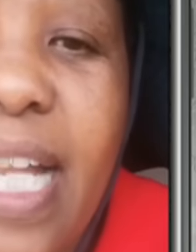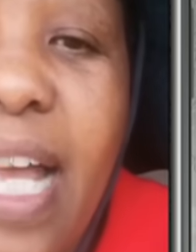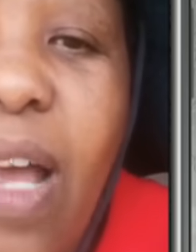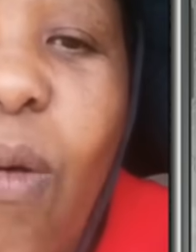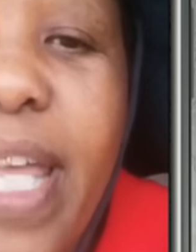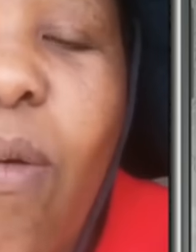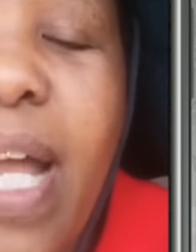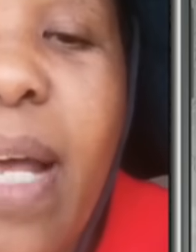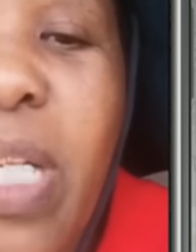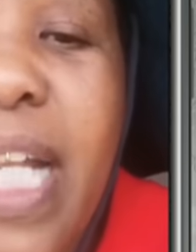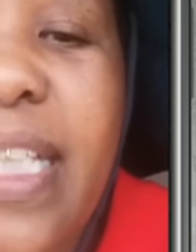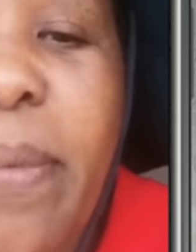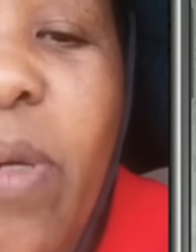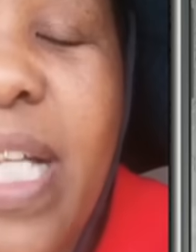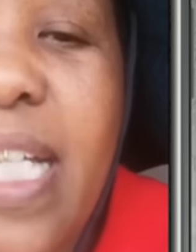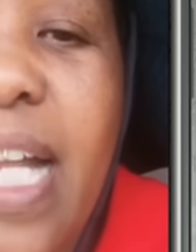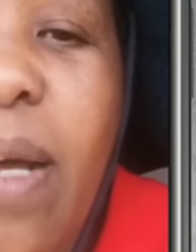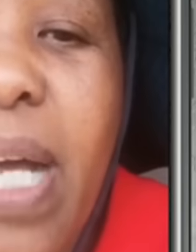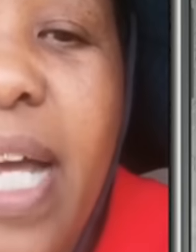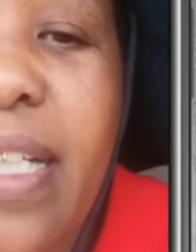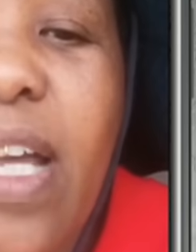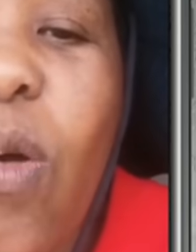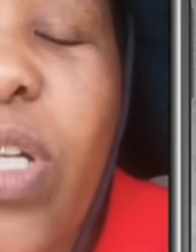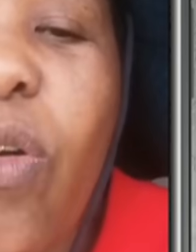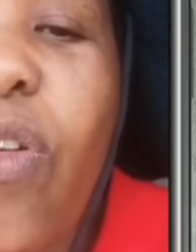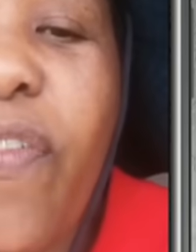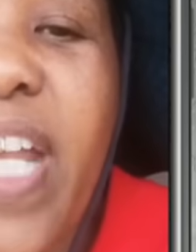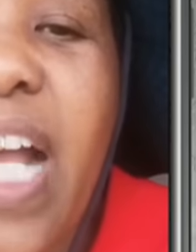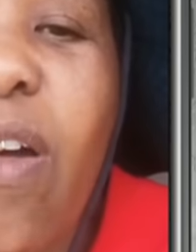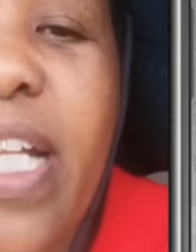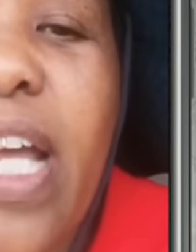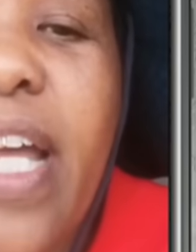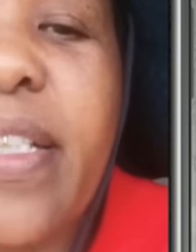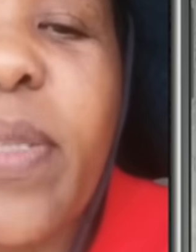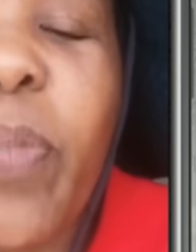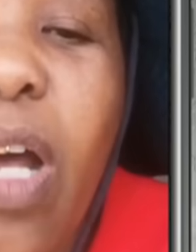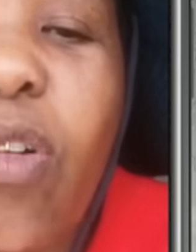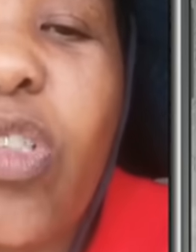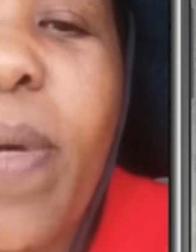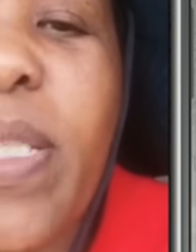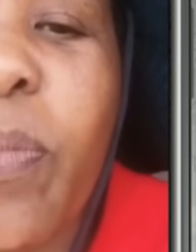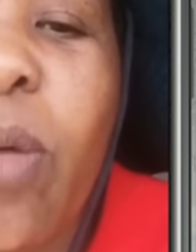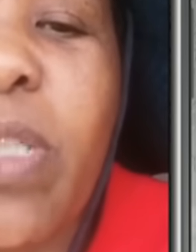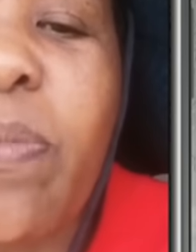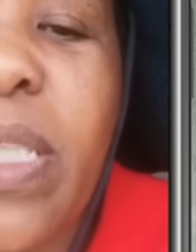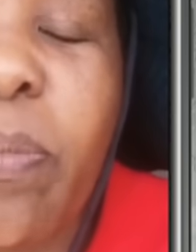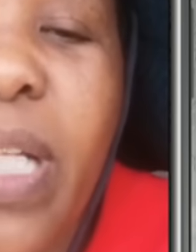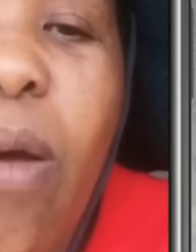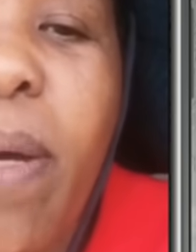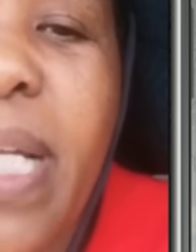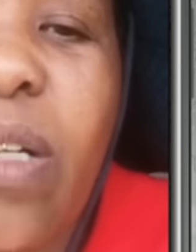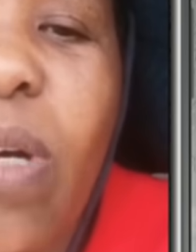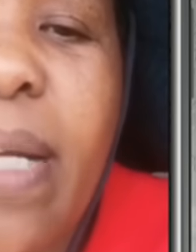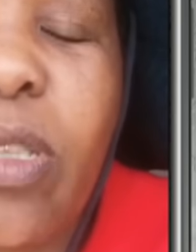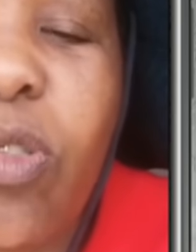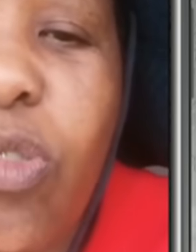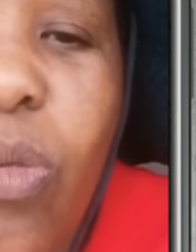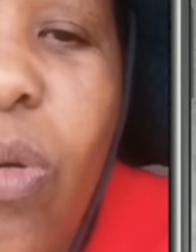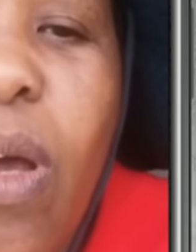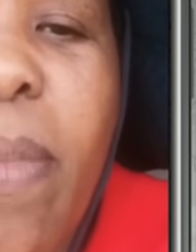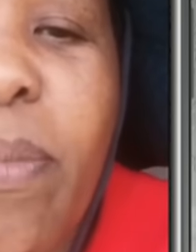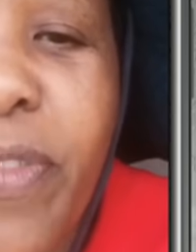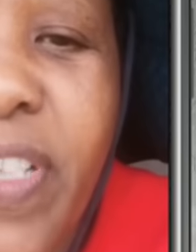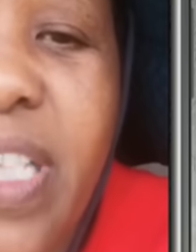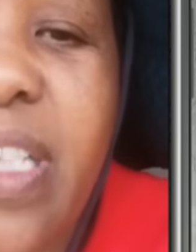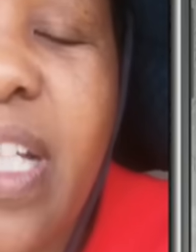ka tsena wa ya wa lamola tabe wa e tsena ka bohare o re kgone ho fela ka gore dipolao e tlo ba dipolao modima dipolao ba bolaile ngwana batho